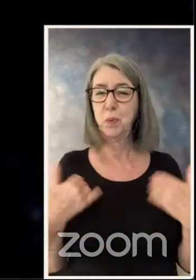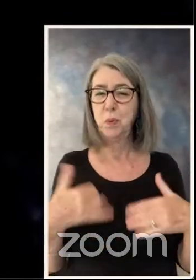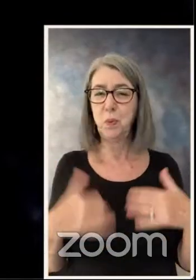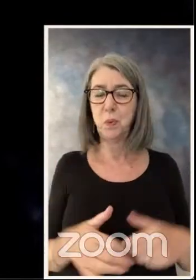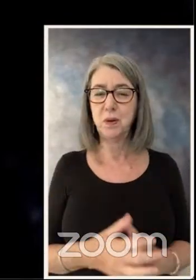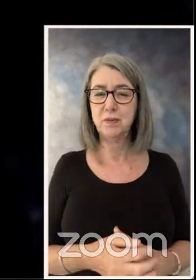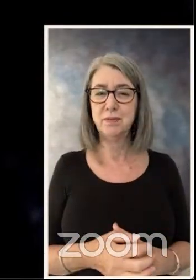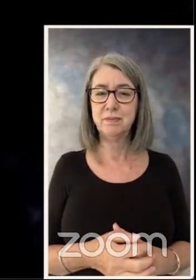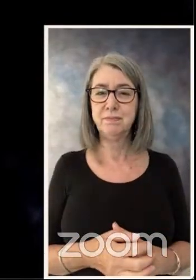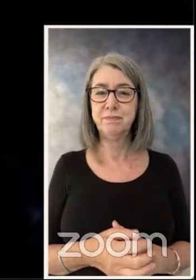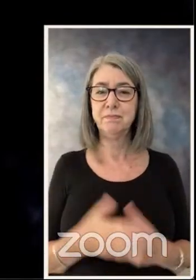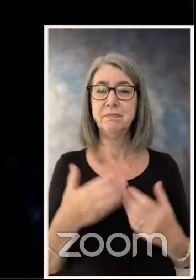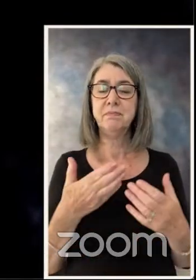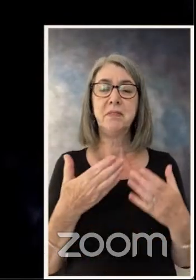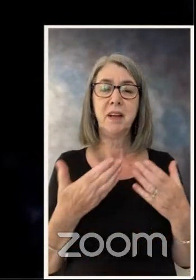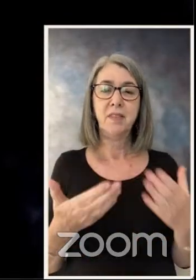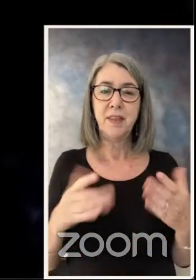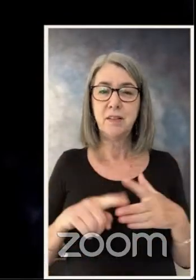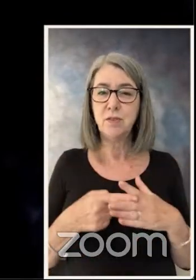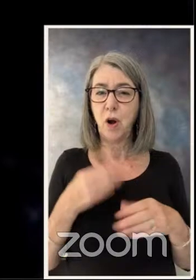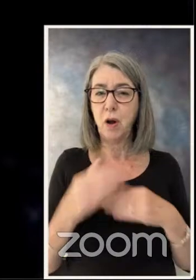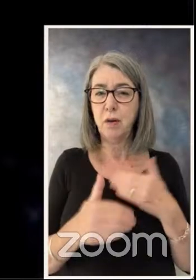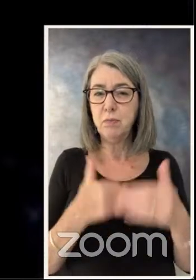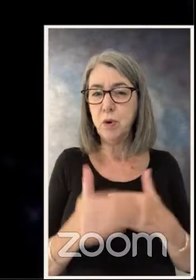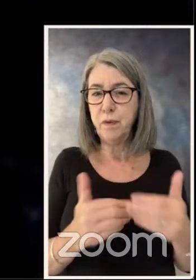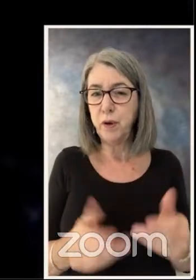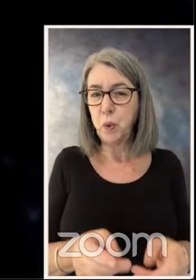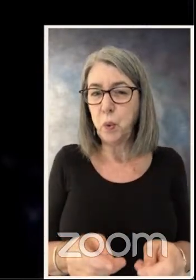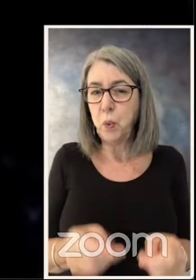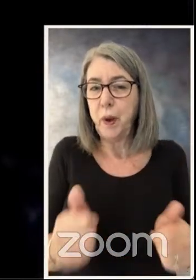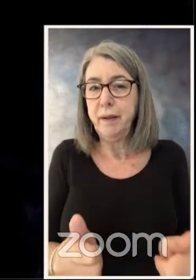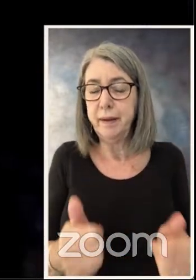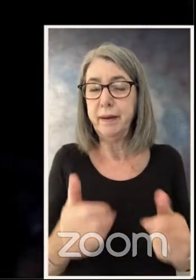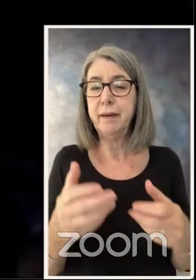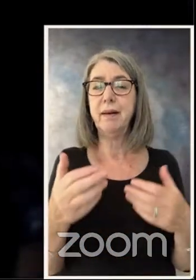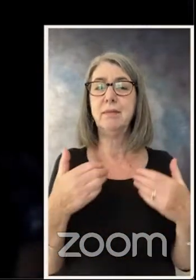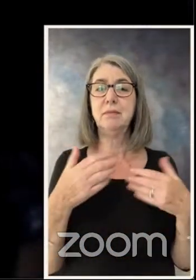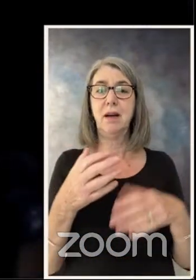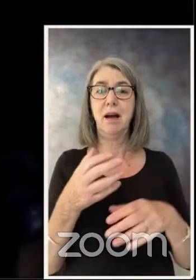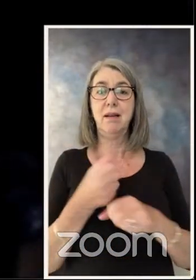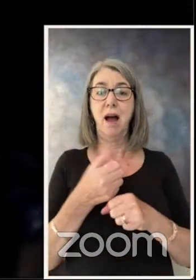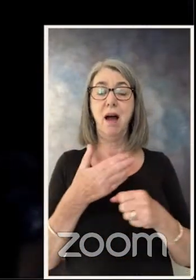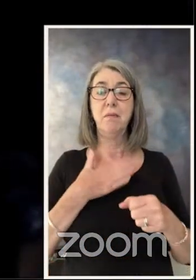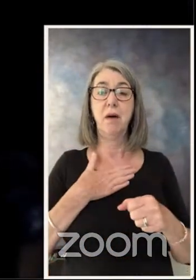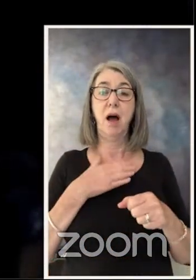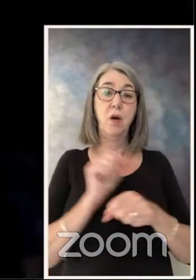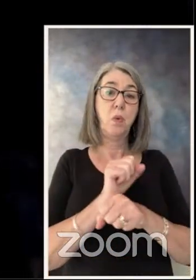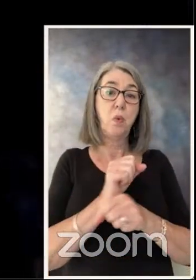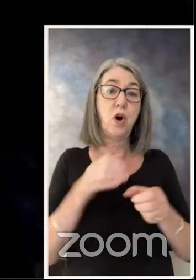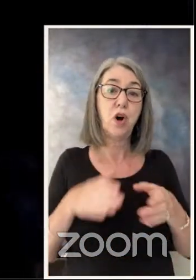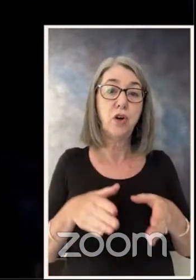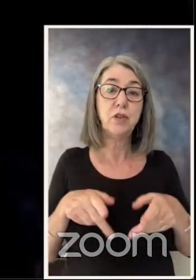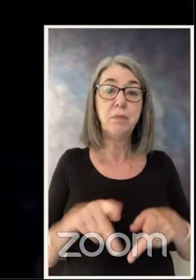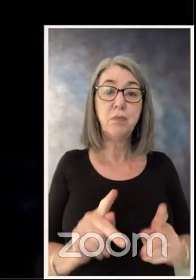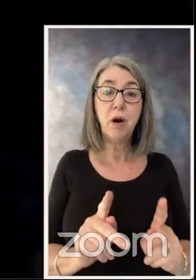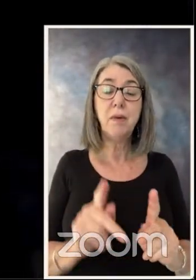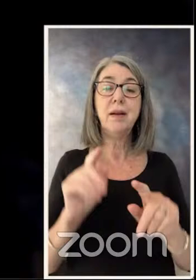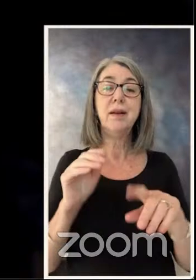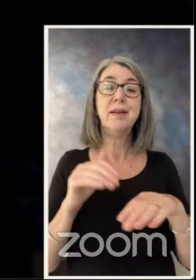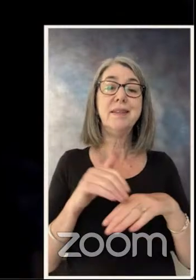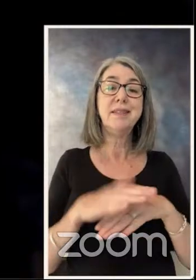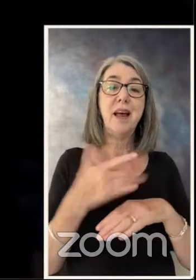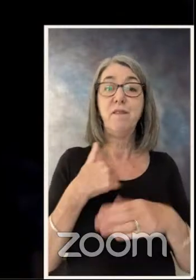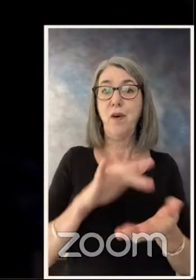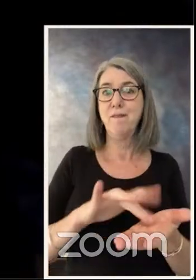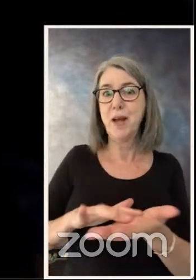lot. Things started moving quickly. I ended up getting my worker's permit. I was sent to go get